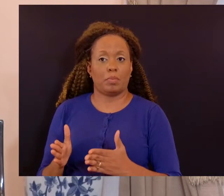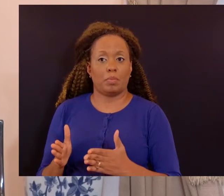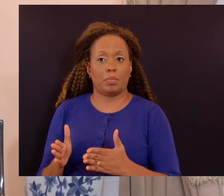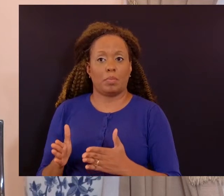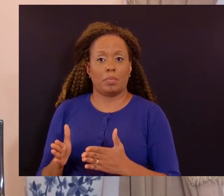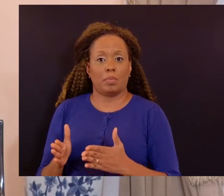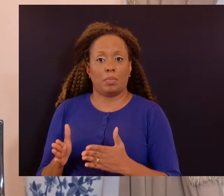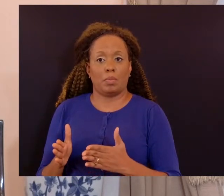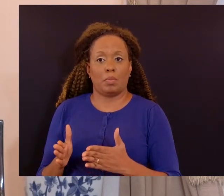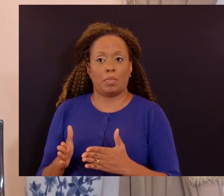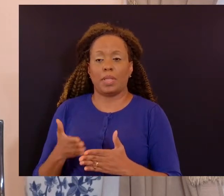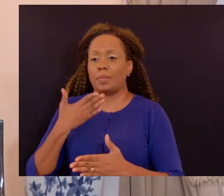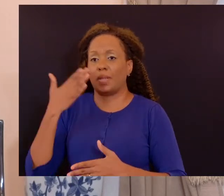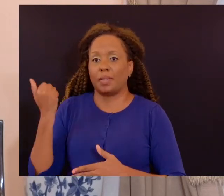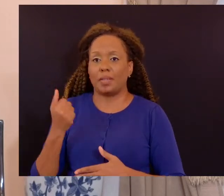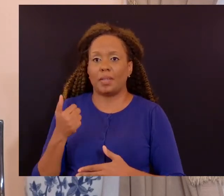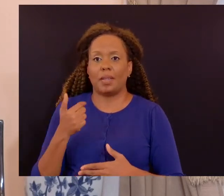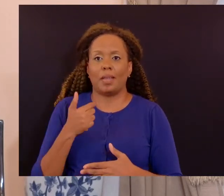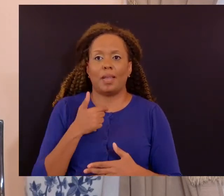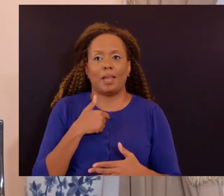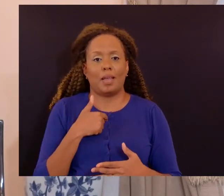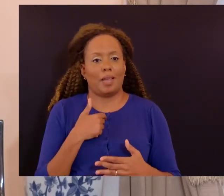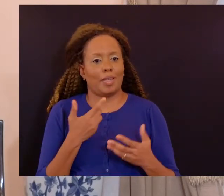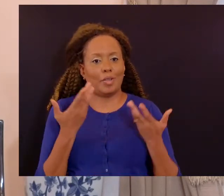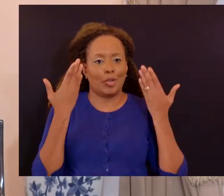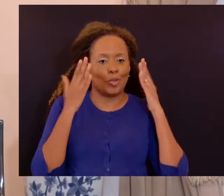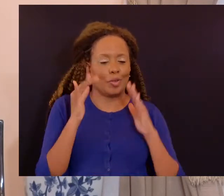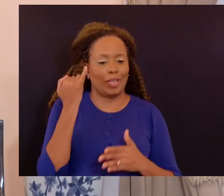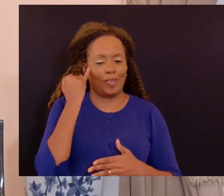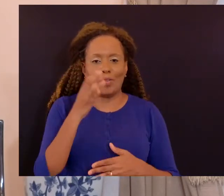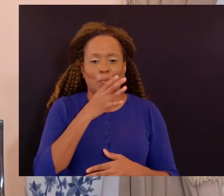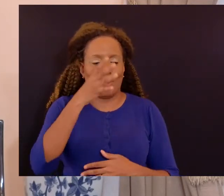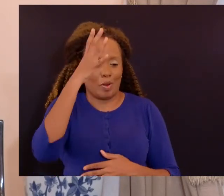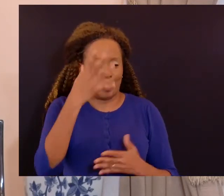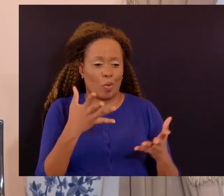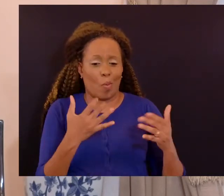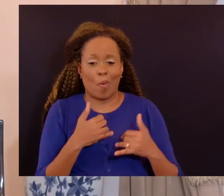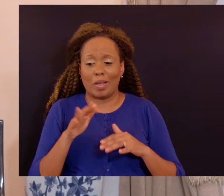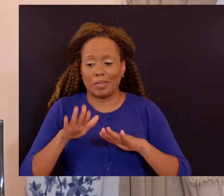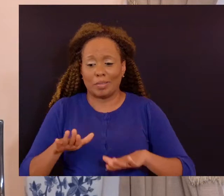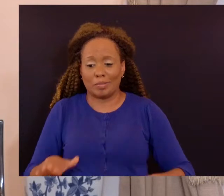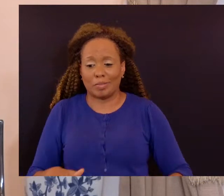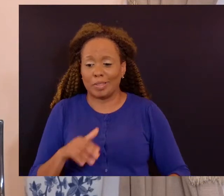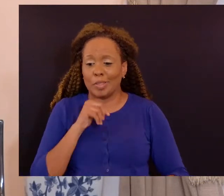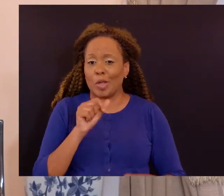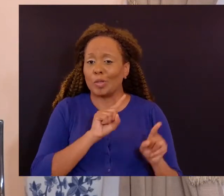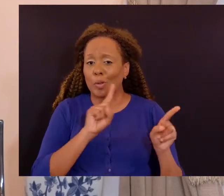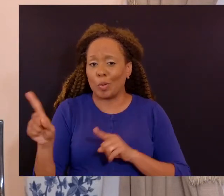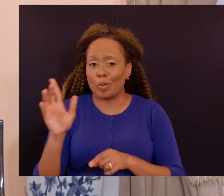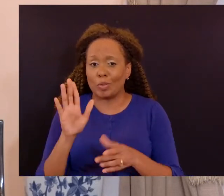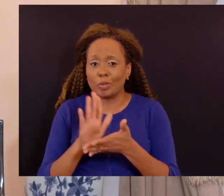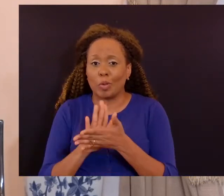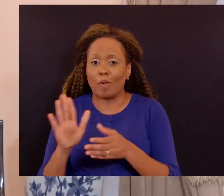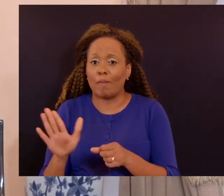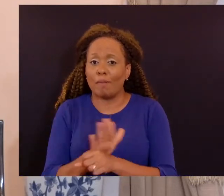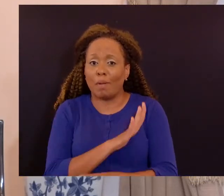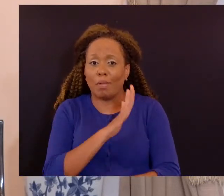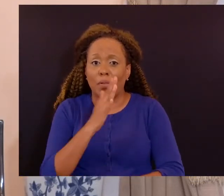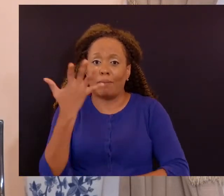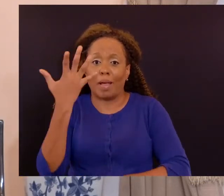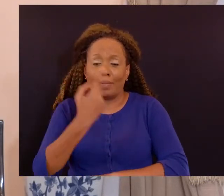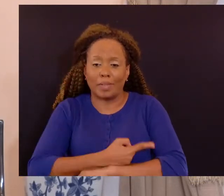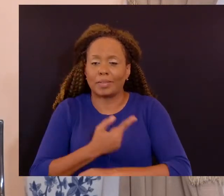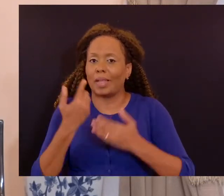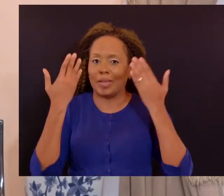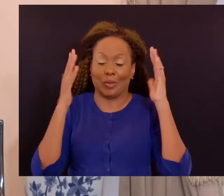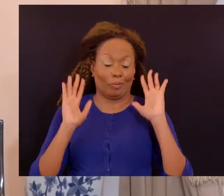they want the time, or they're asking because they don't want it. But from where I sit, the more time that we can give our students, the better for them.